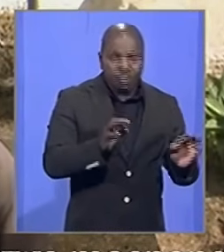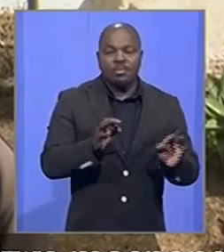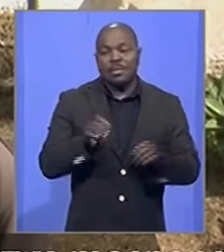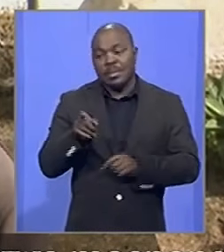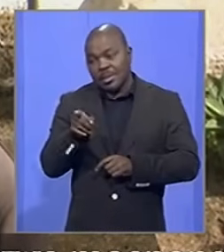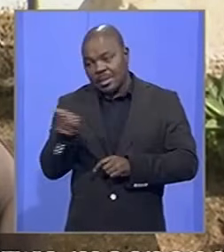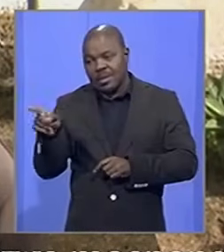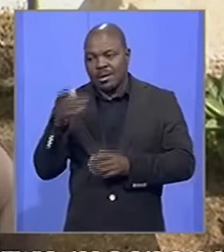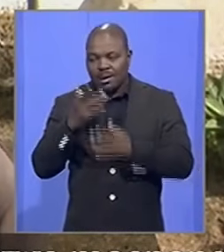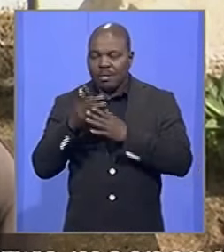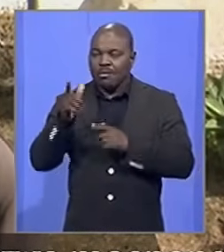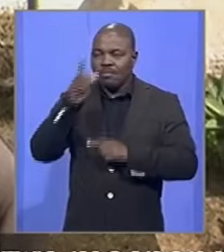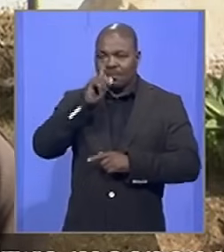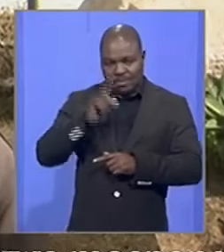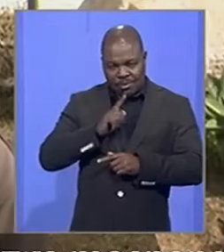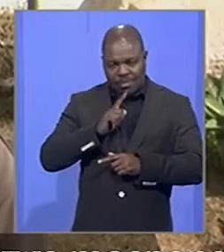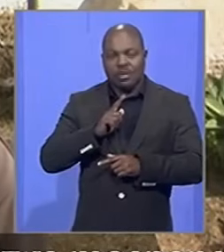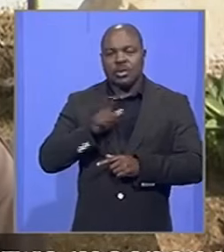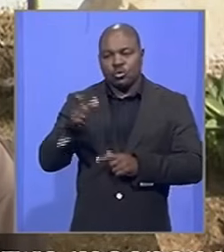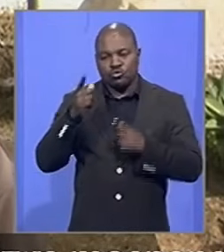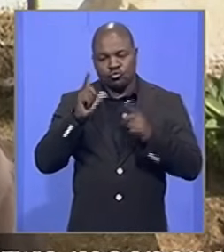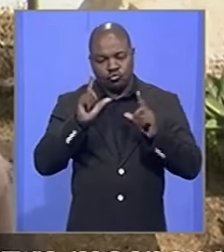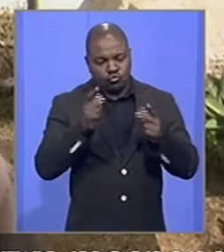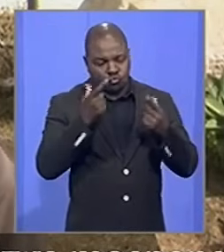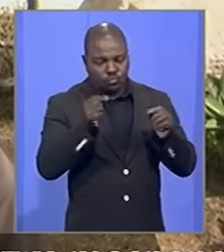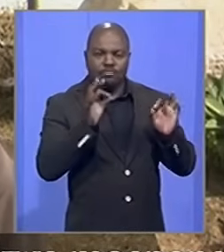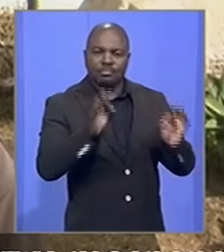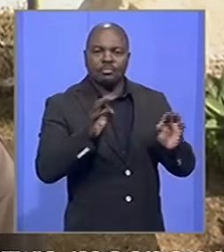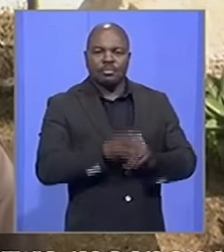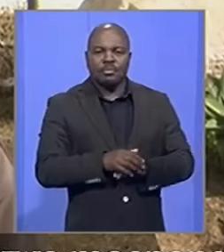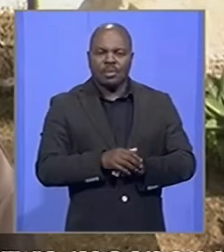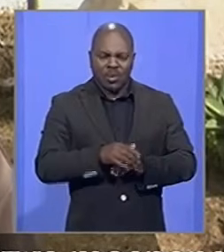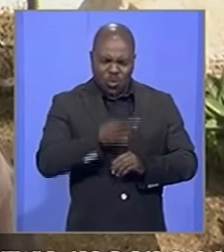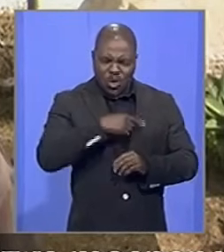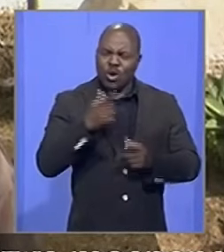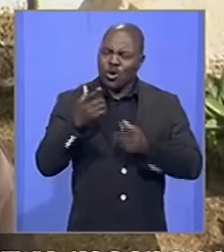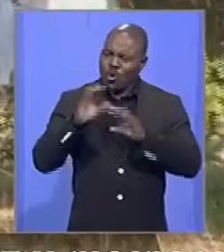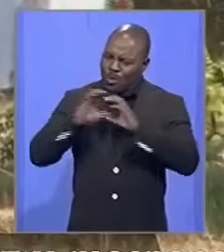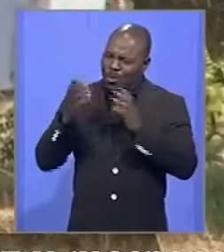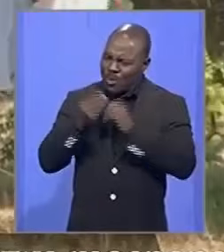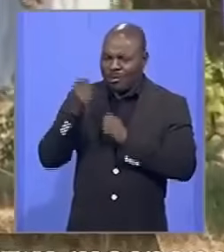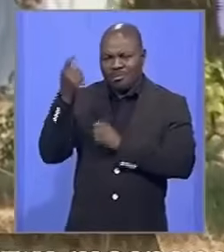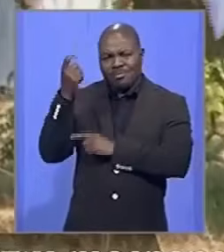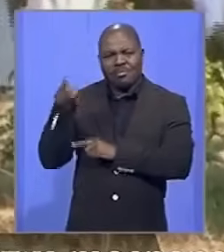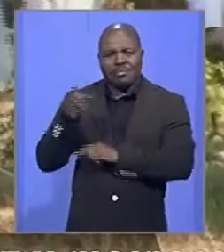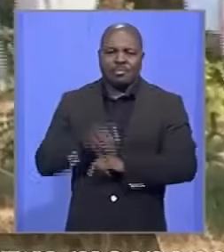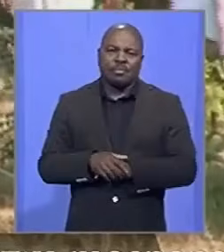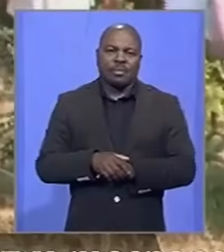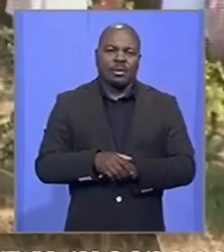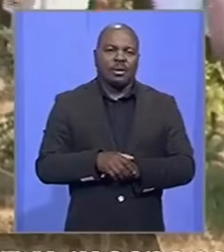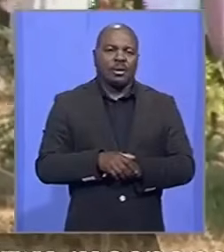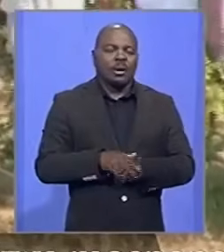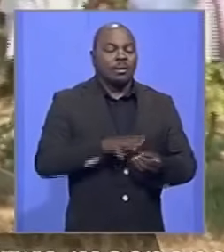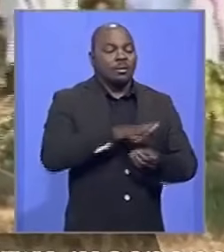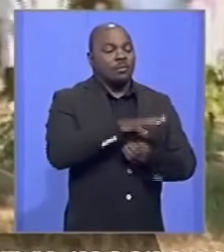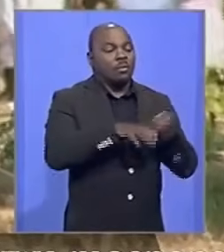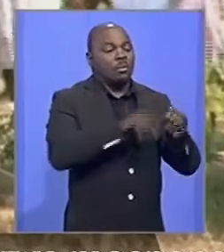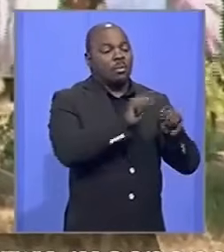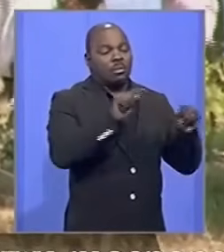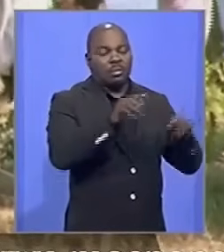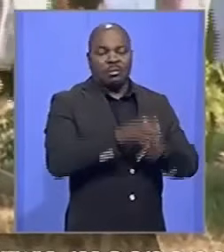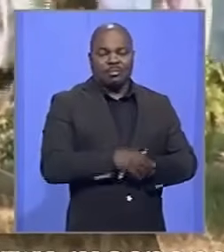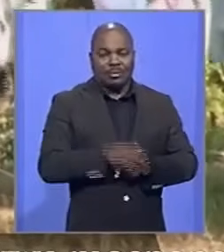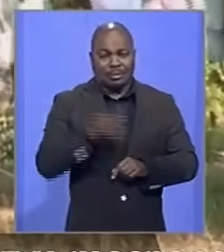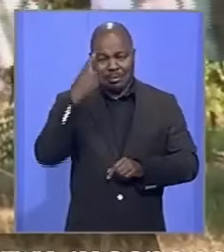they also come and tell us that no, you did it in a right way. It's the way of communicating with our loved ones. Khabagare malapa ano ga dumele